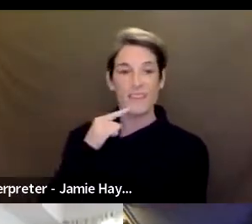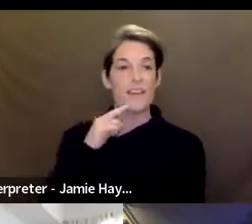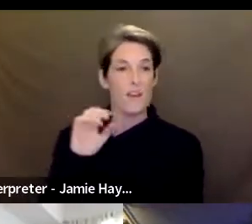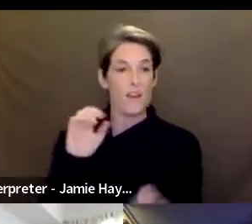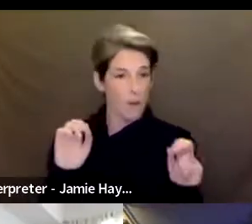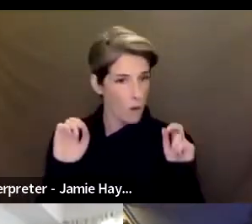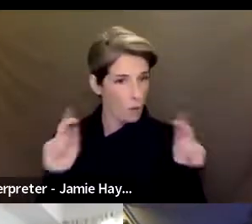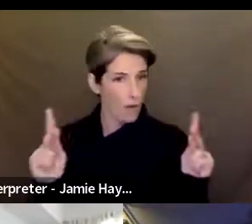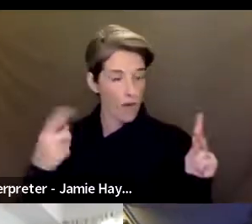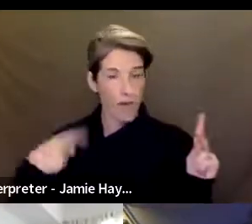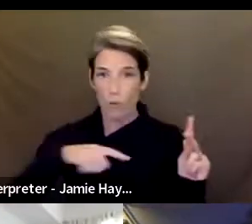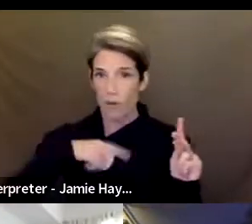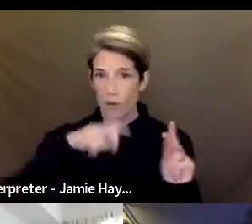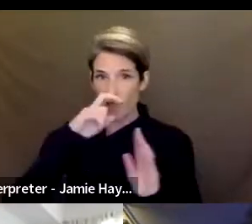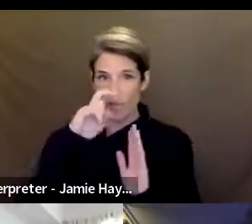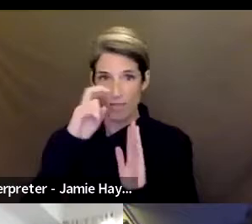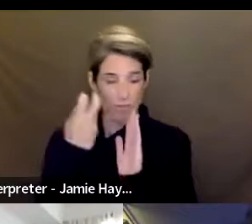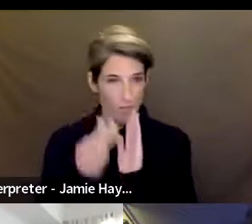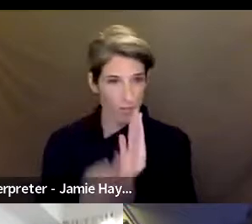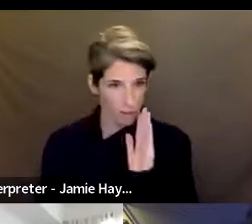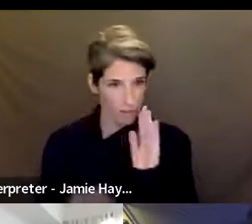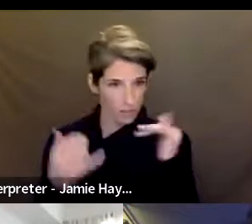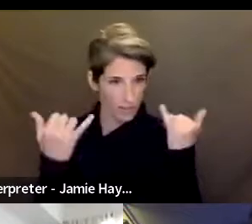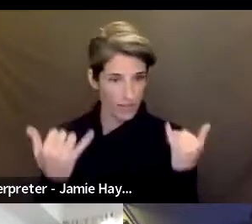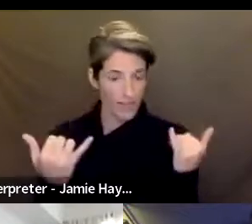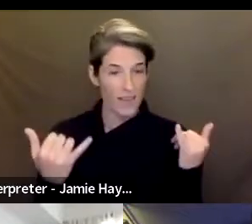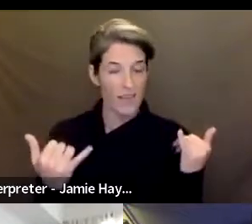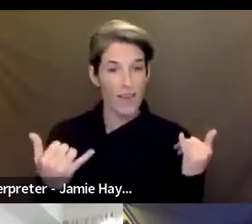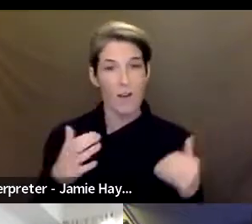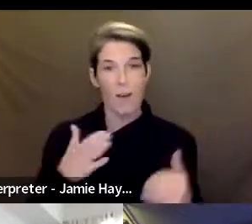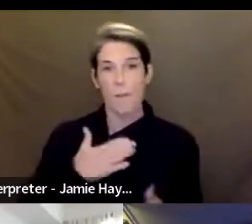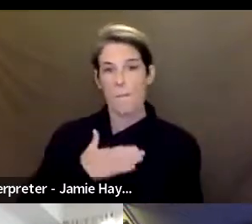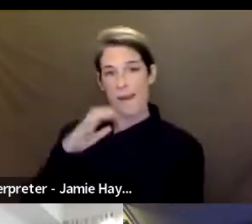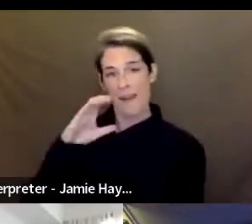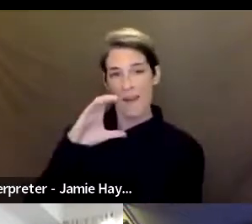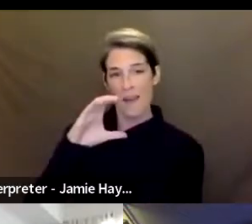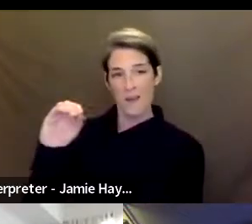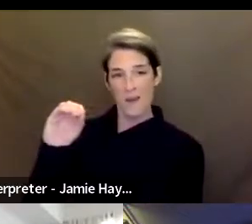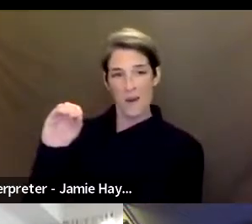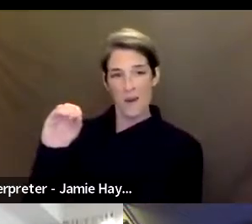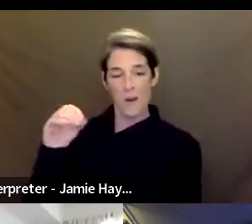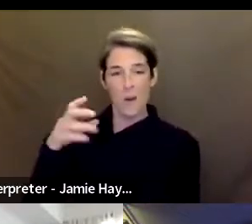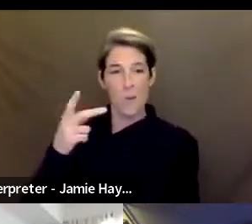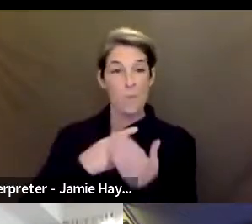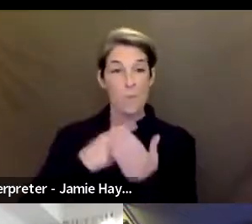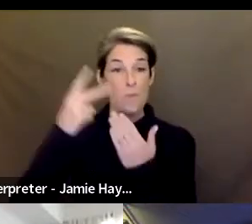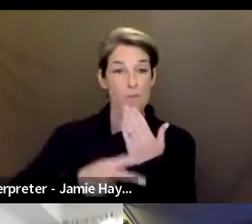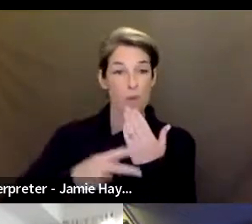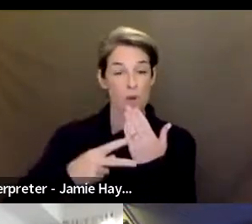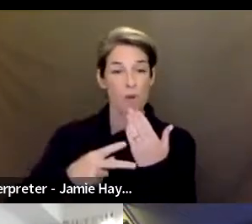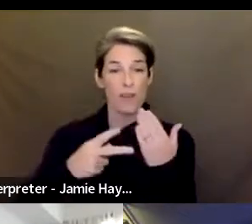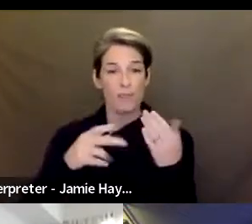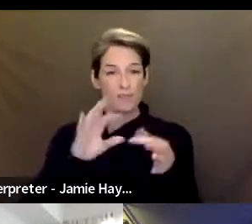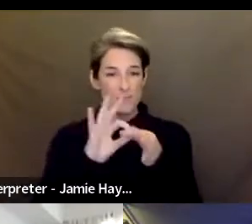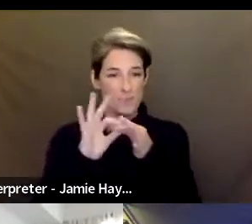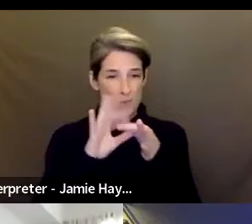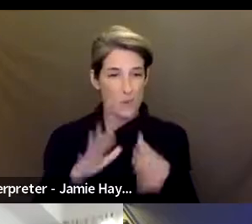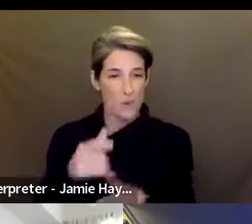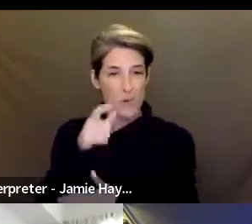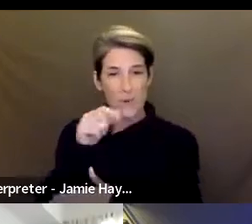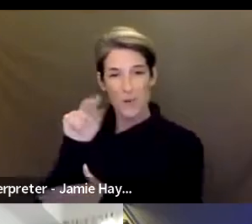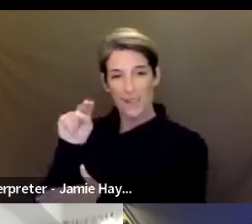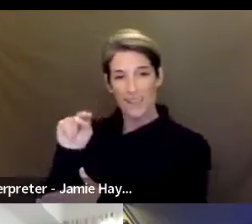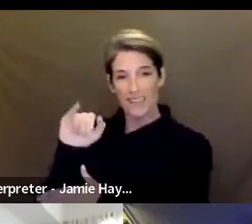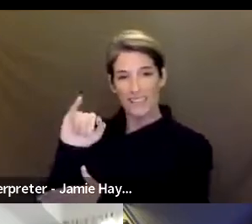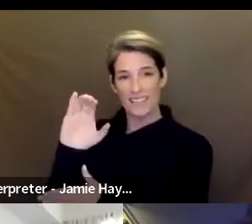We're going to go ahead and get started, and my lovely co-programs coordinator Nicky will